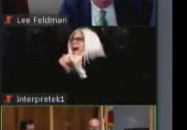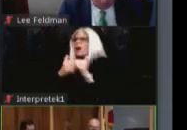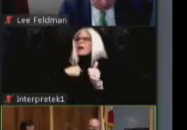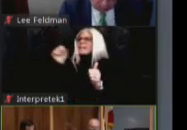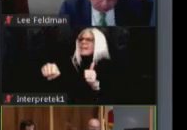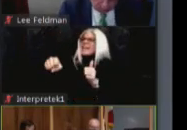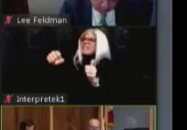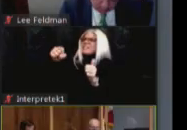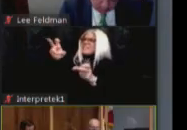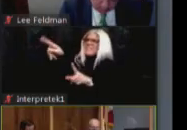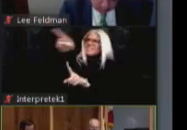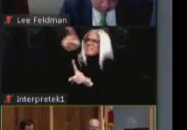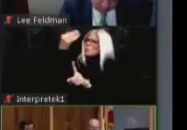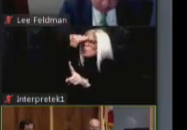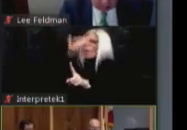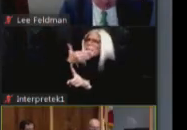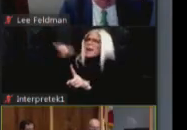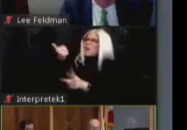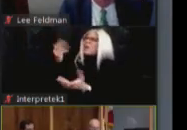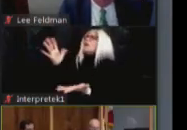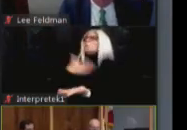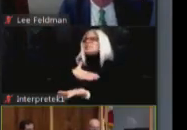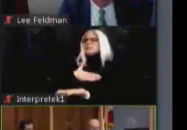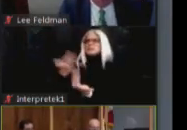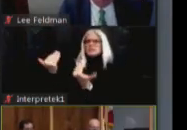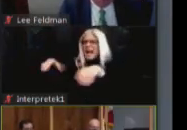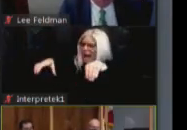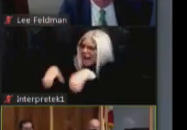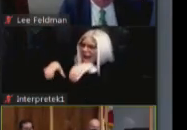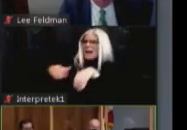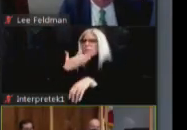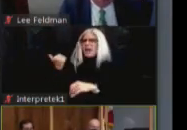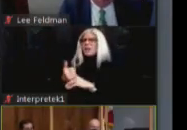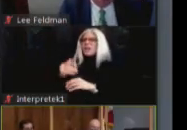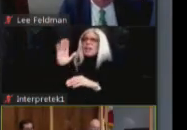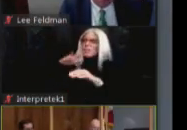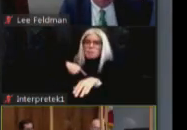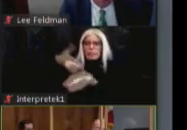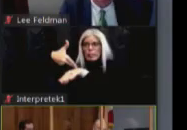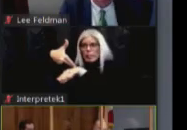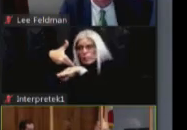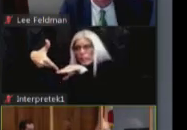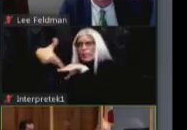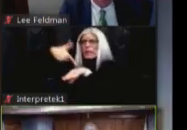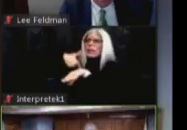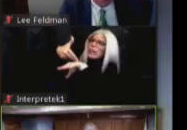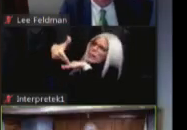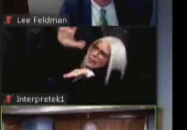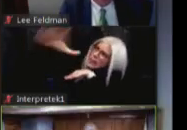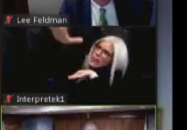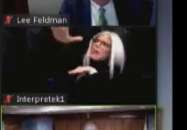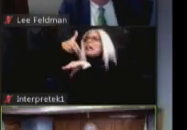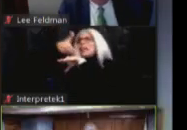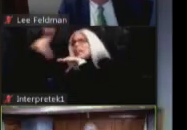better, other than to just say, please, for goodness sake, do the right thing. Thank you, Mr. Mayor. Thank you,